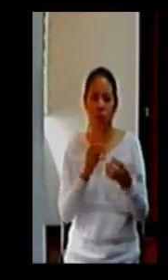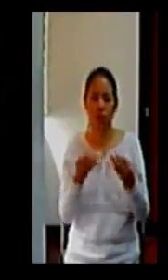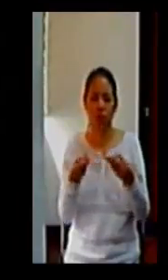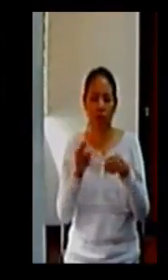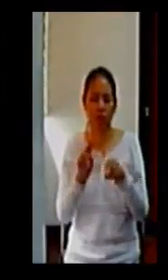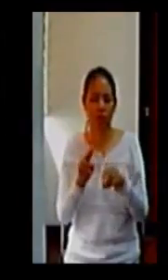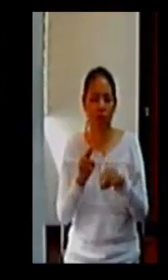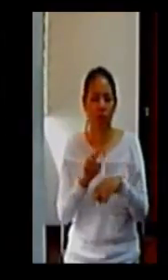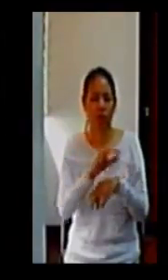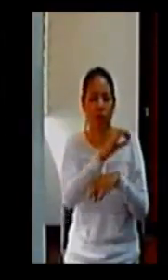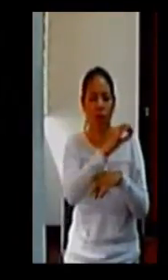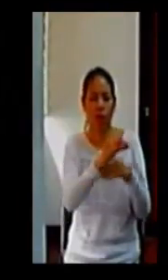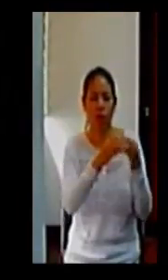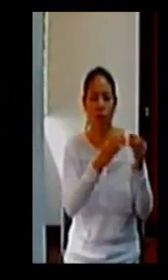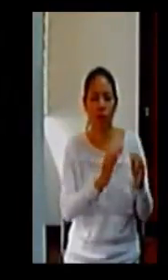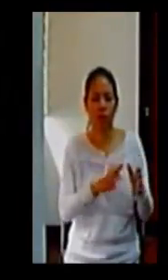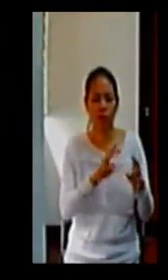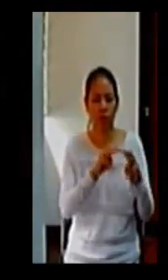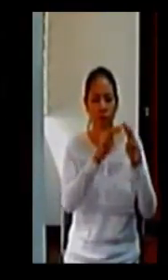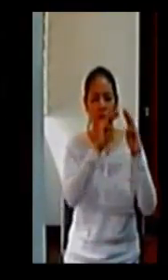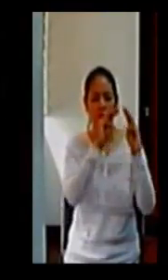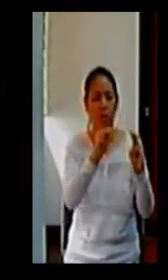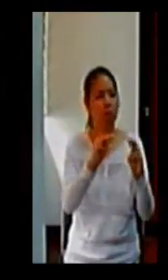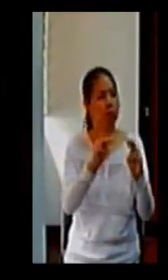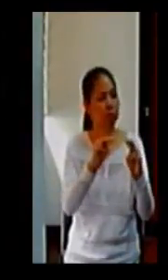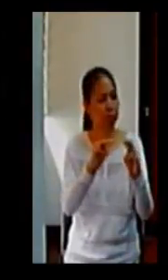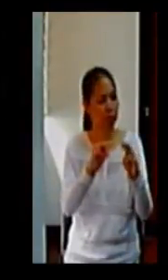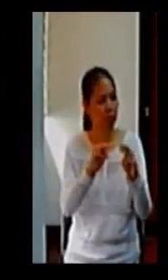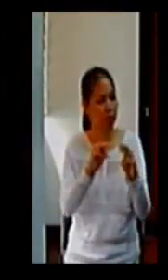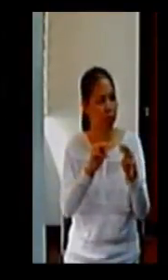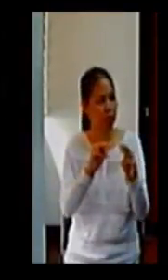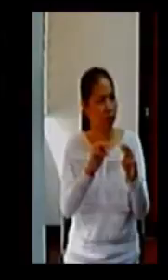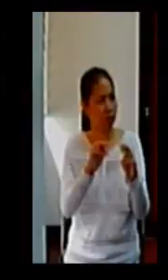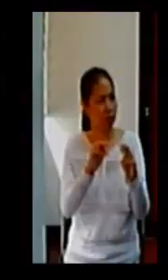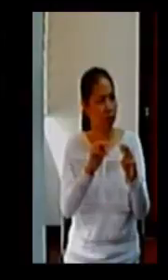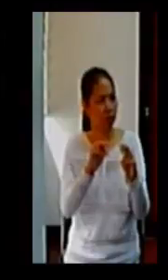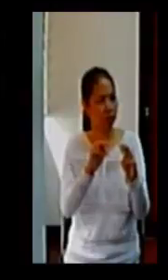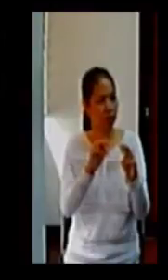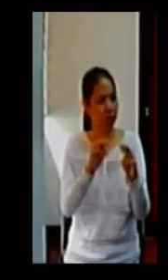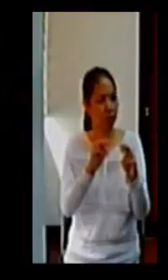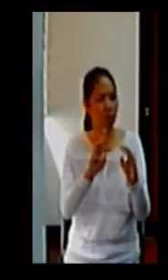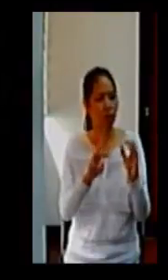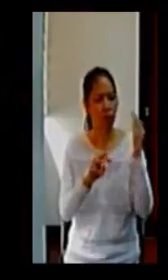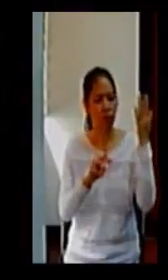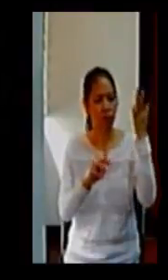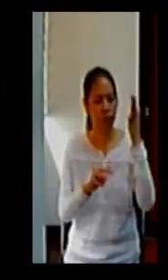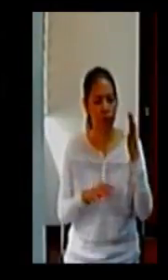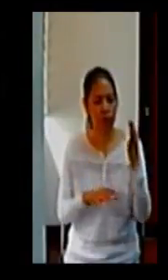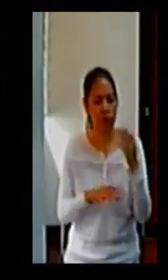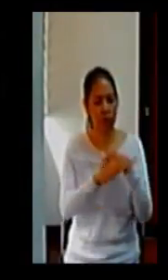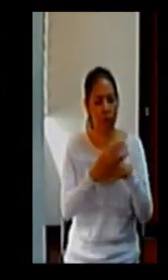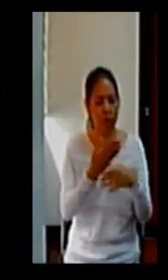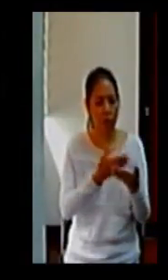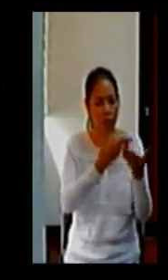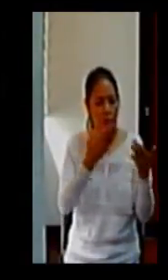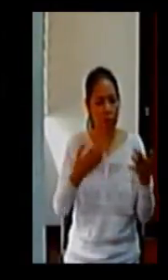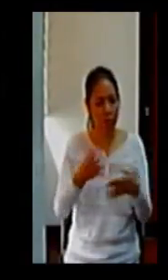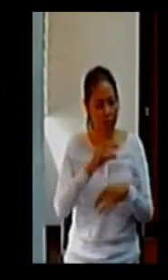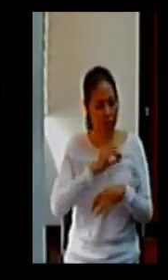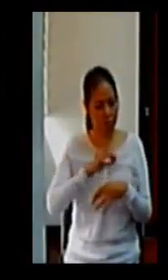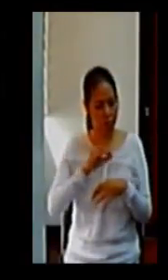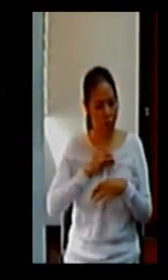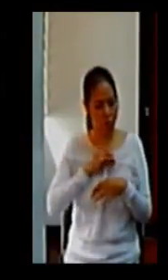that mountain or that forest will go and buy hose and he hose it himself to